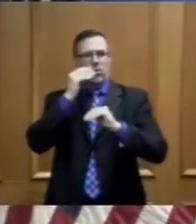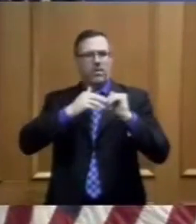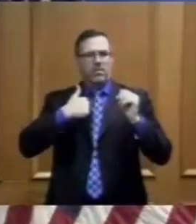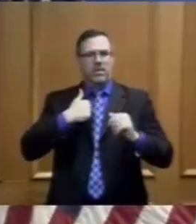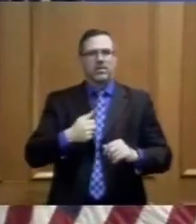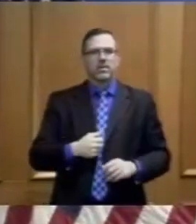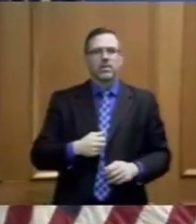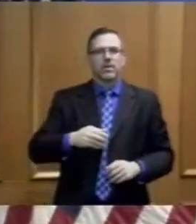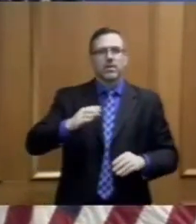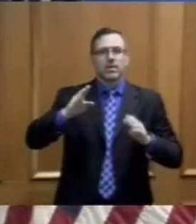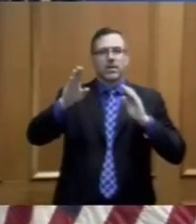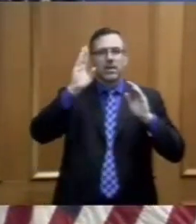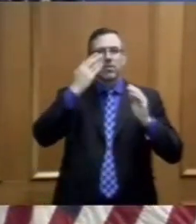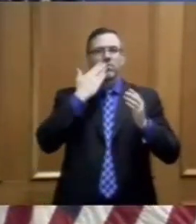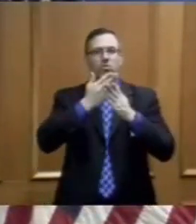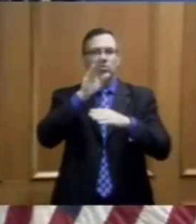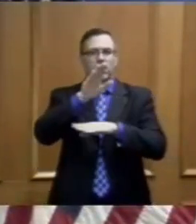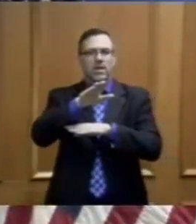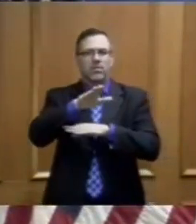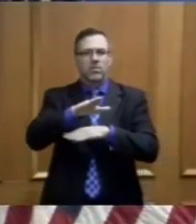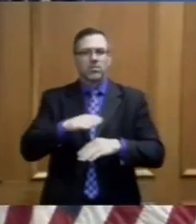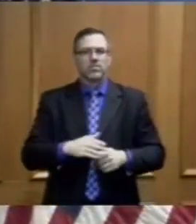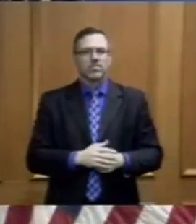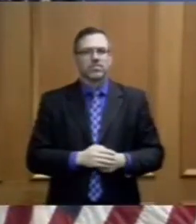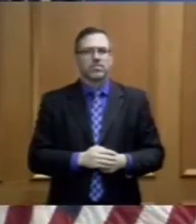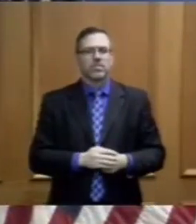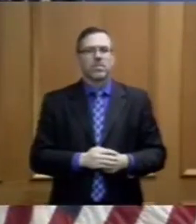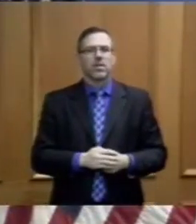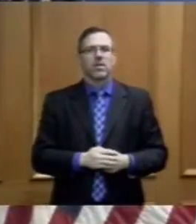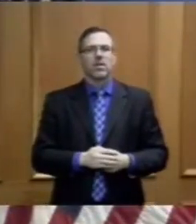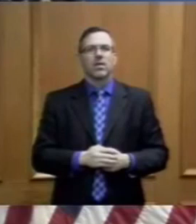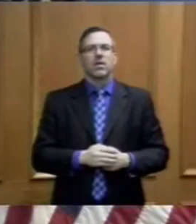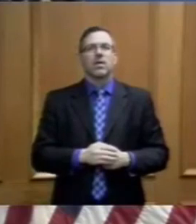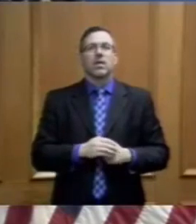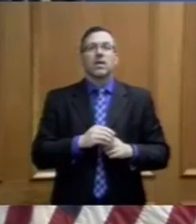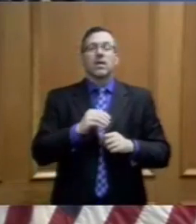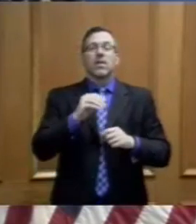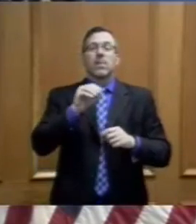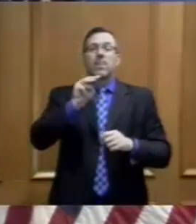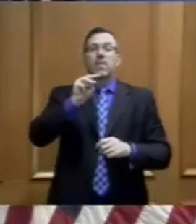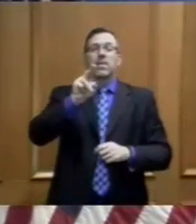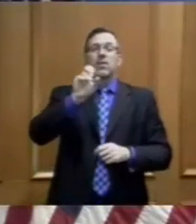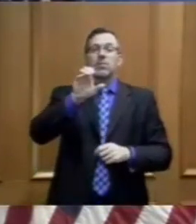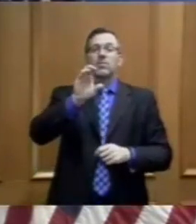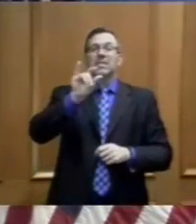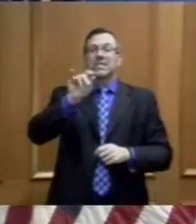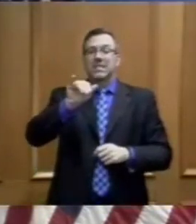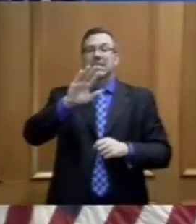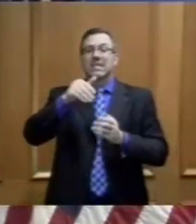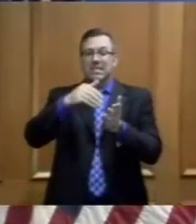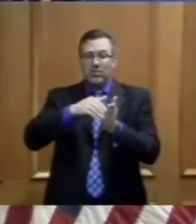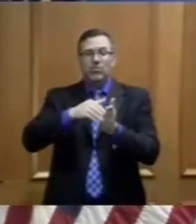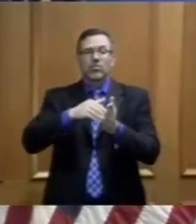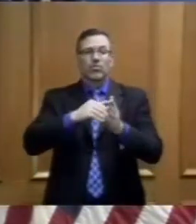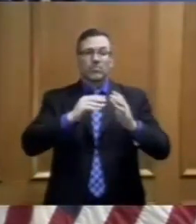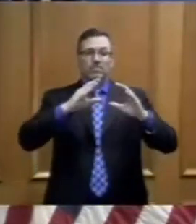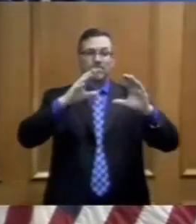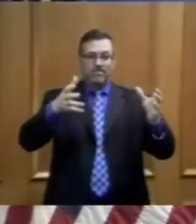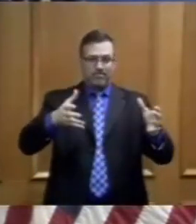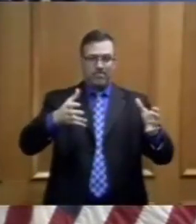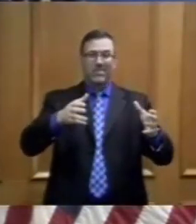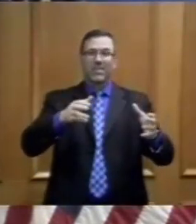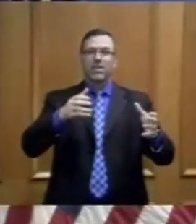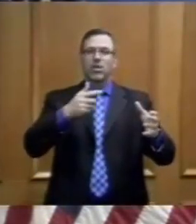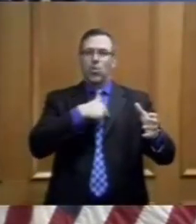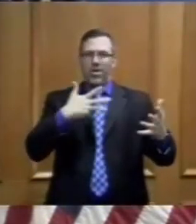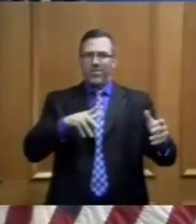Good afternoon. So the building out of a facility like this, it really started actually a long time ago, a